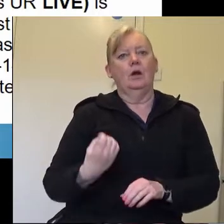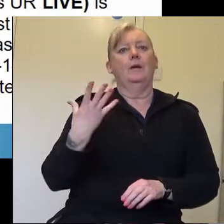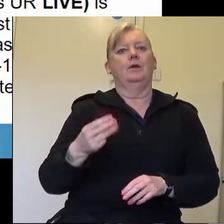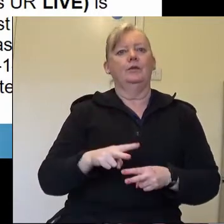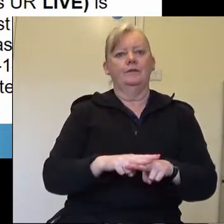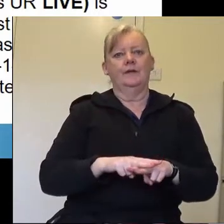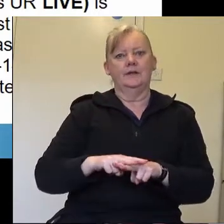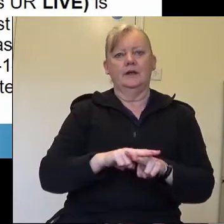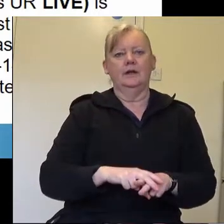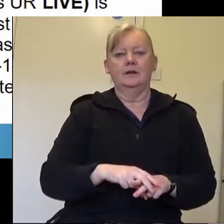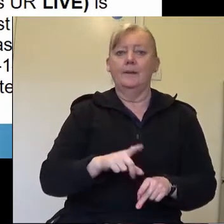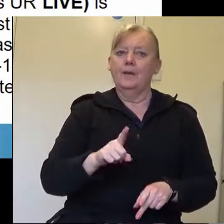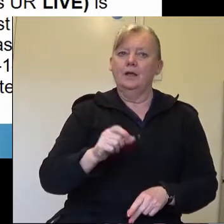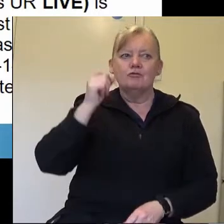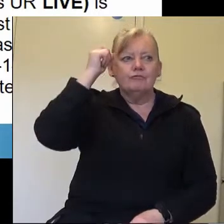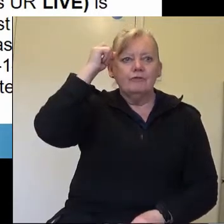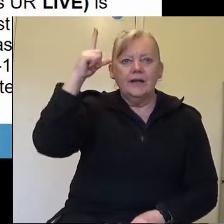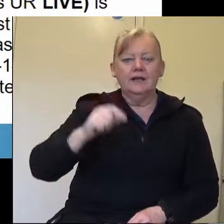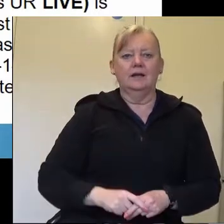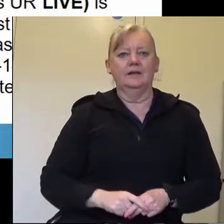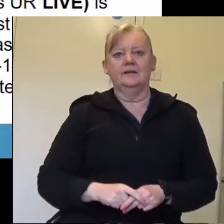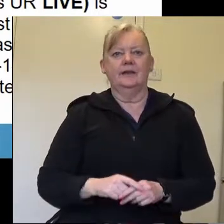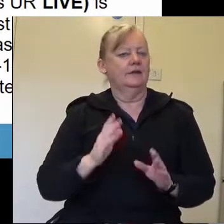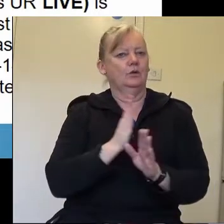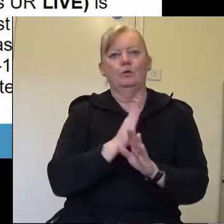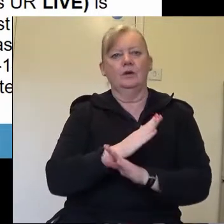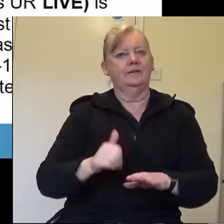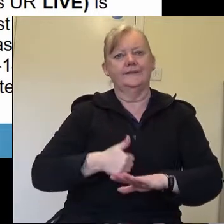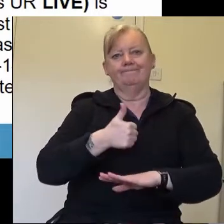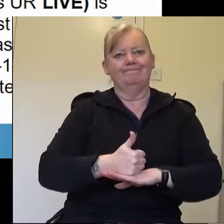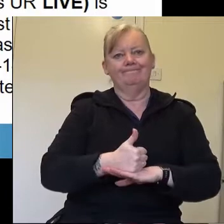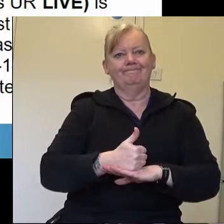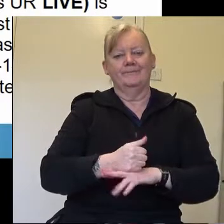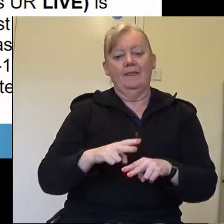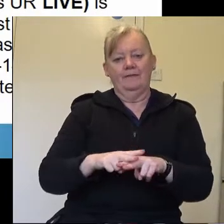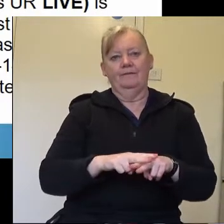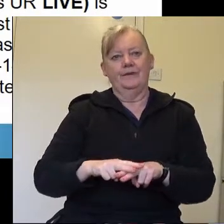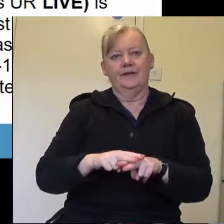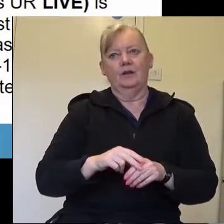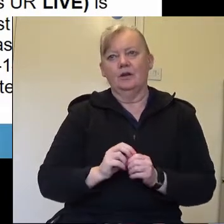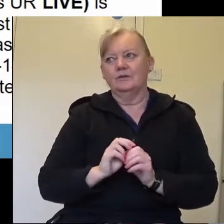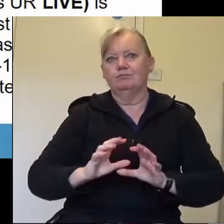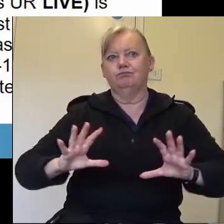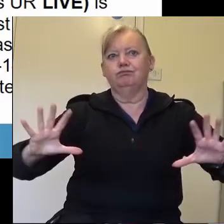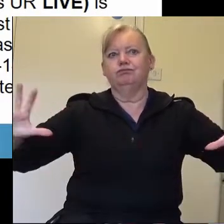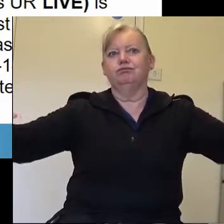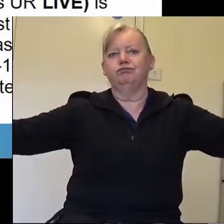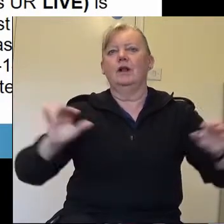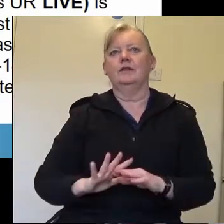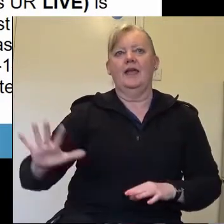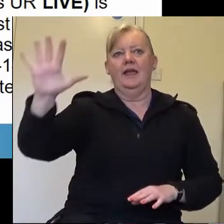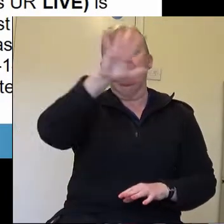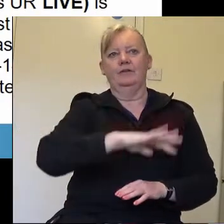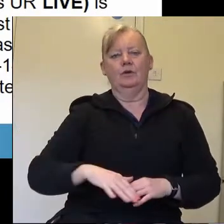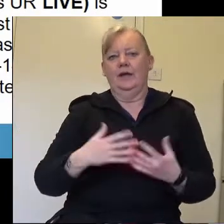video. What you need to realize and understand is that if there is no private settings, the video goes to the whole universe.